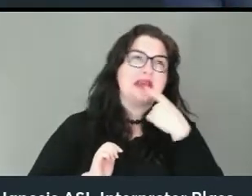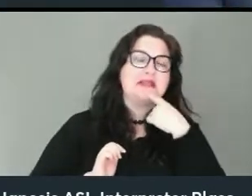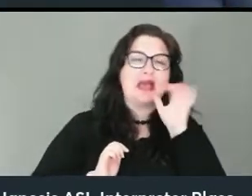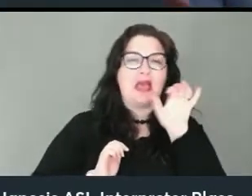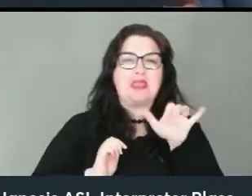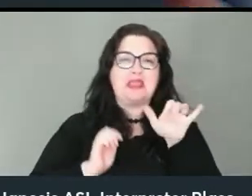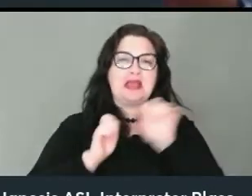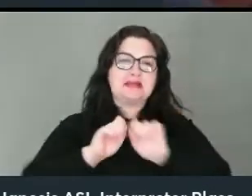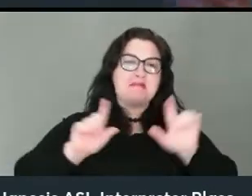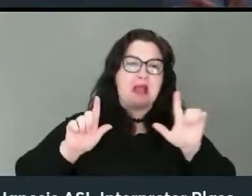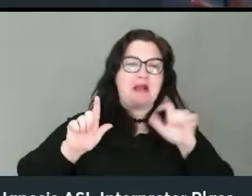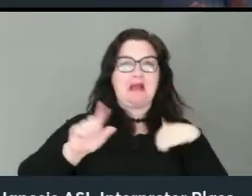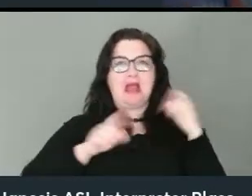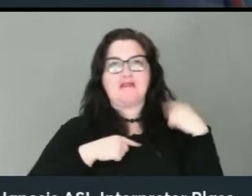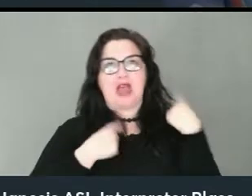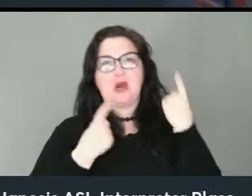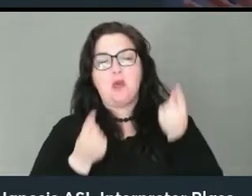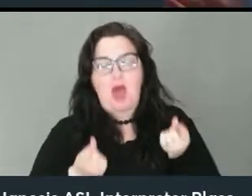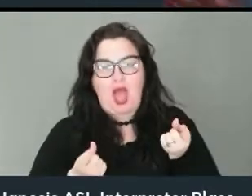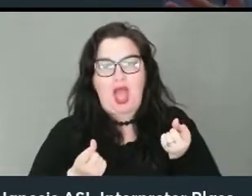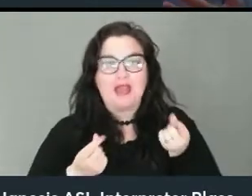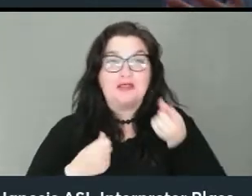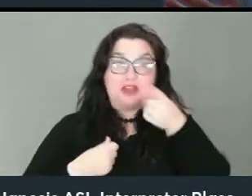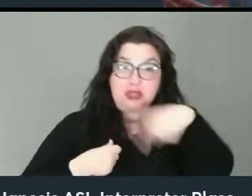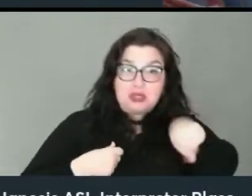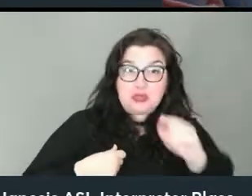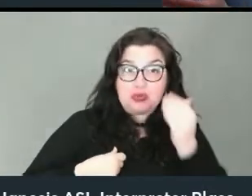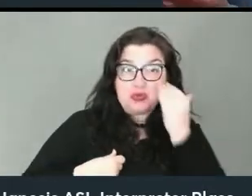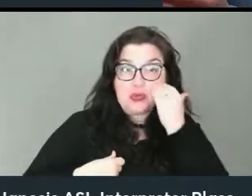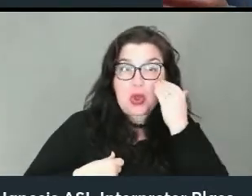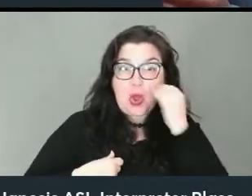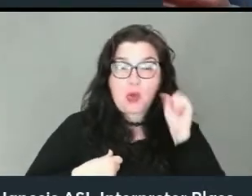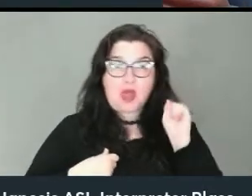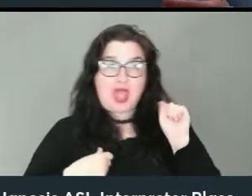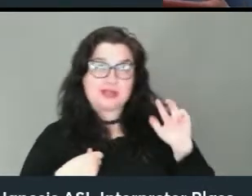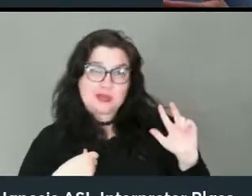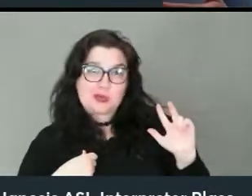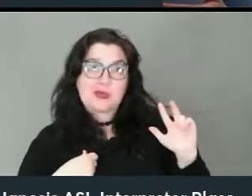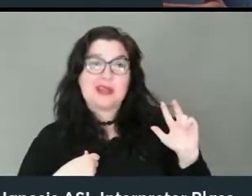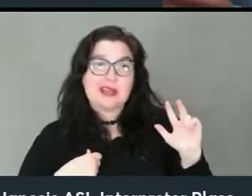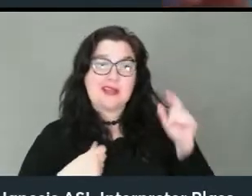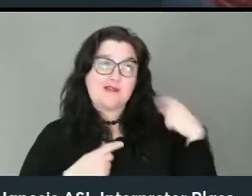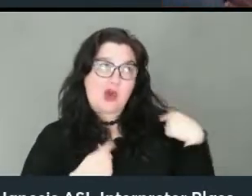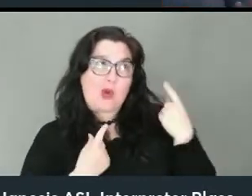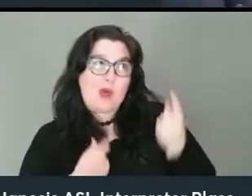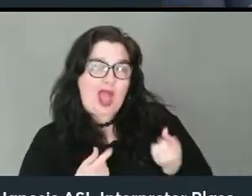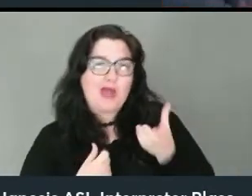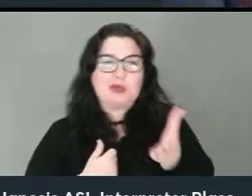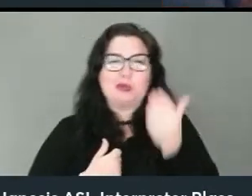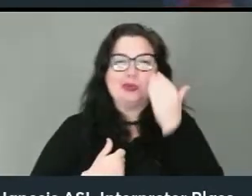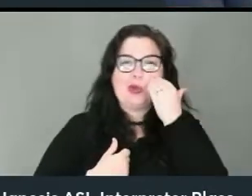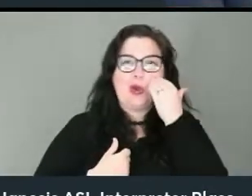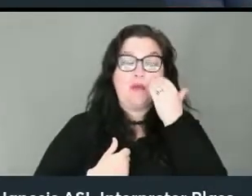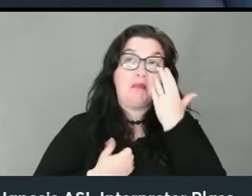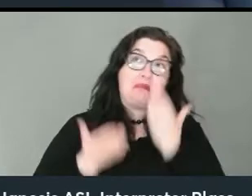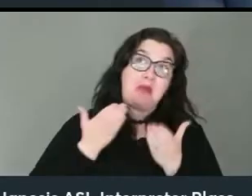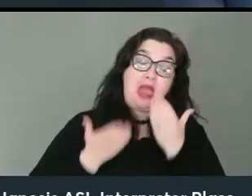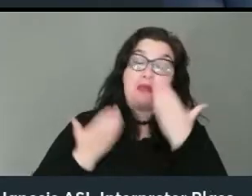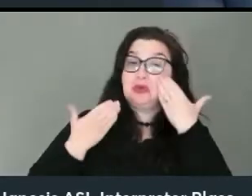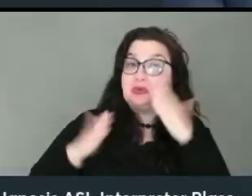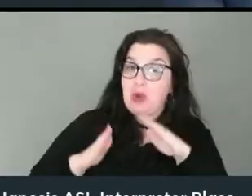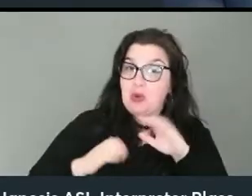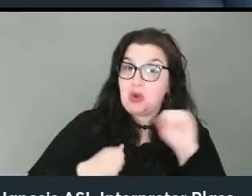while. And so those of you who've known S3 for a while, you know that S3, you might not know this, that S3